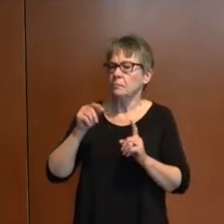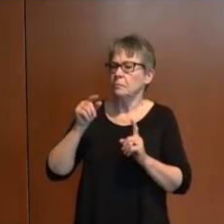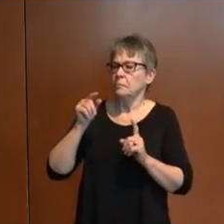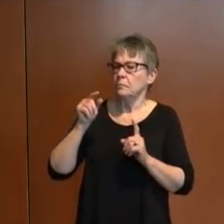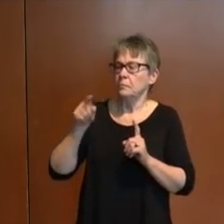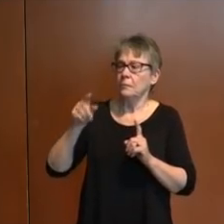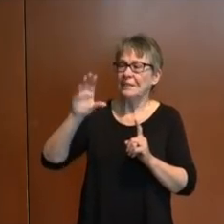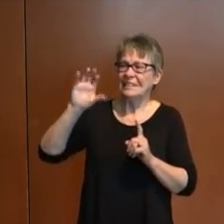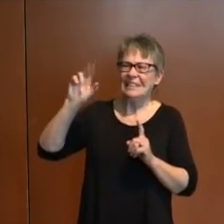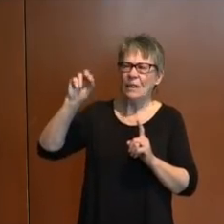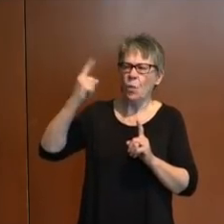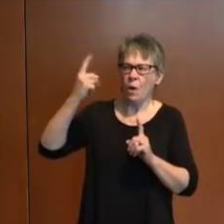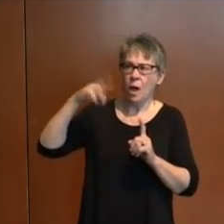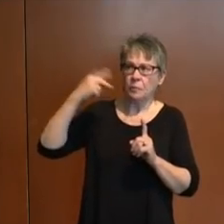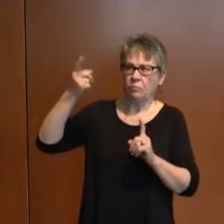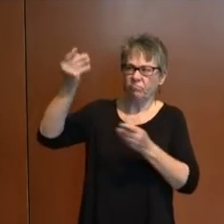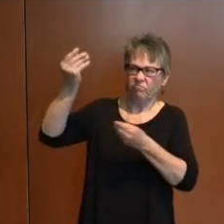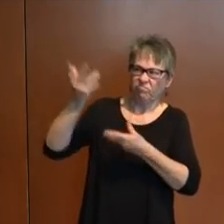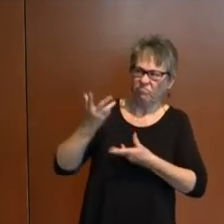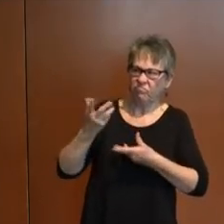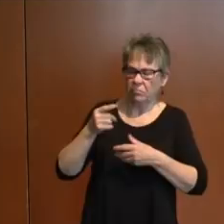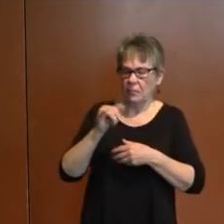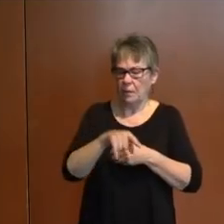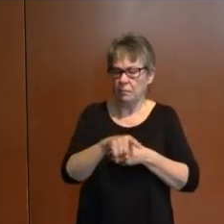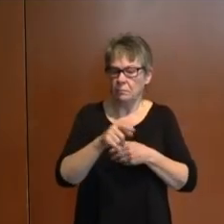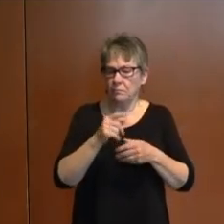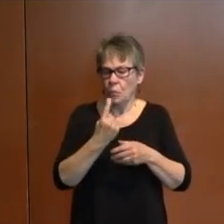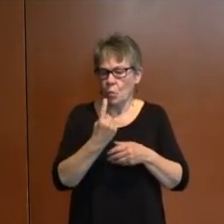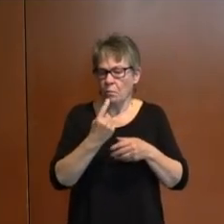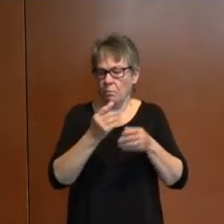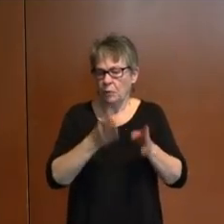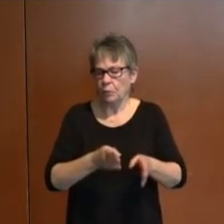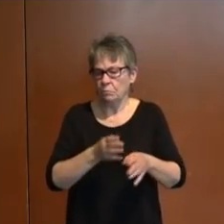notified early today of one. I have no